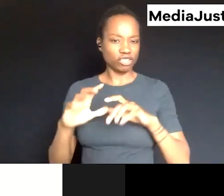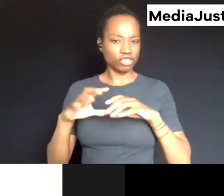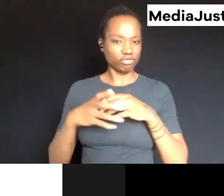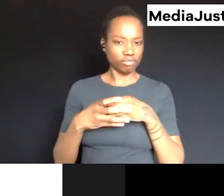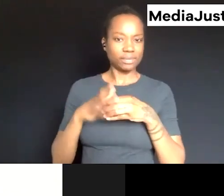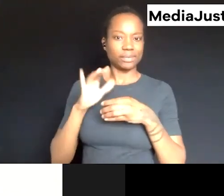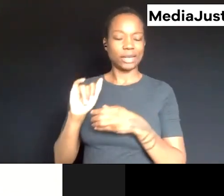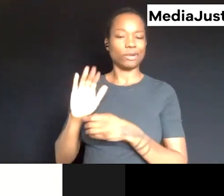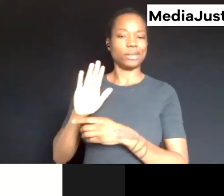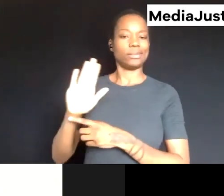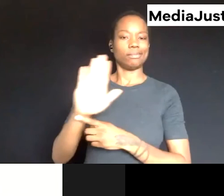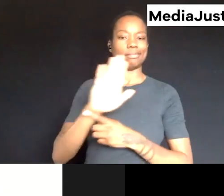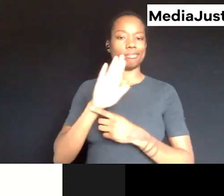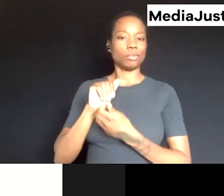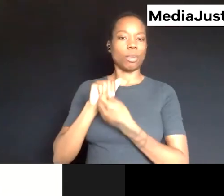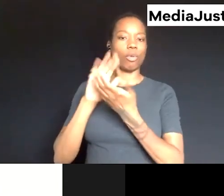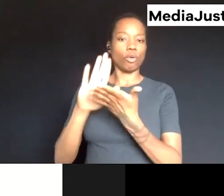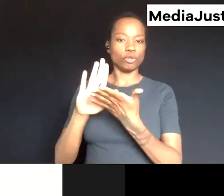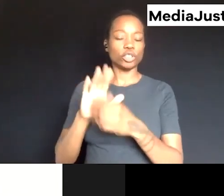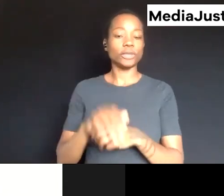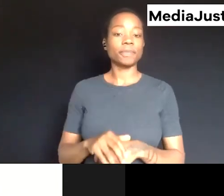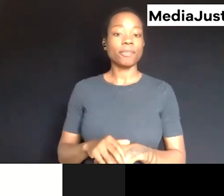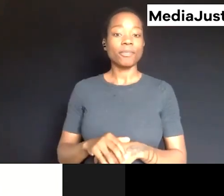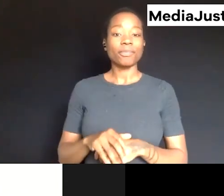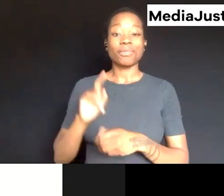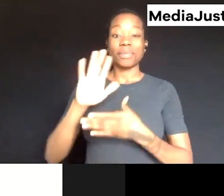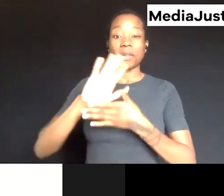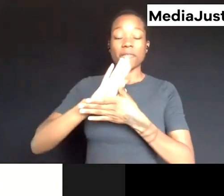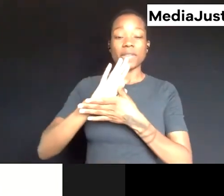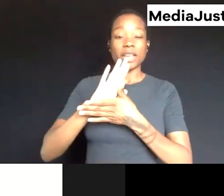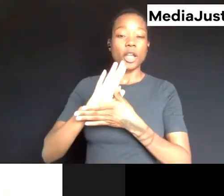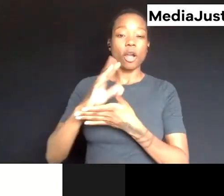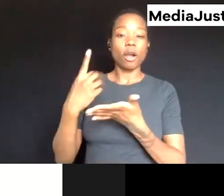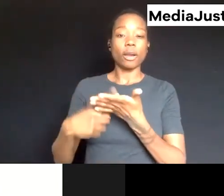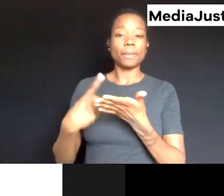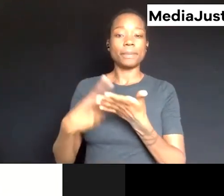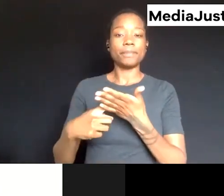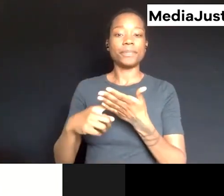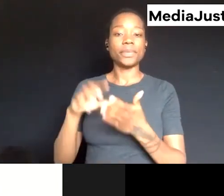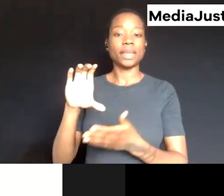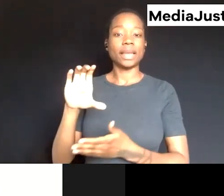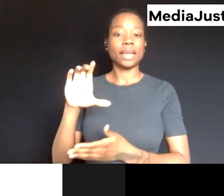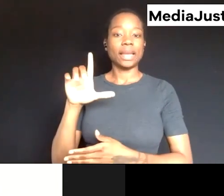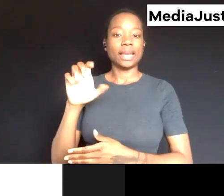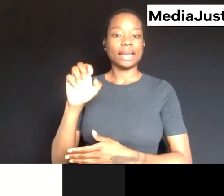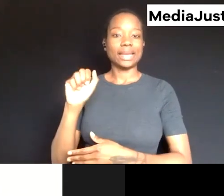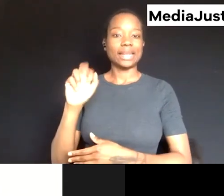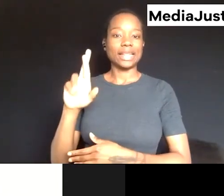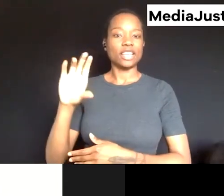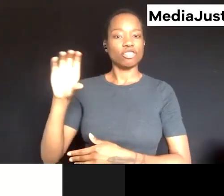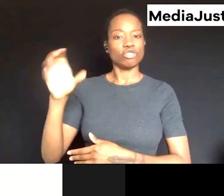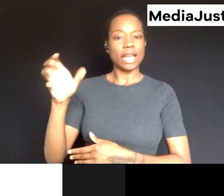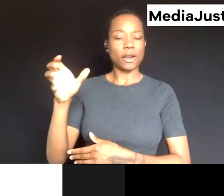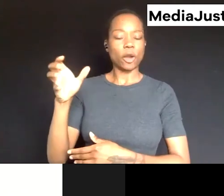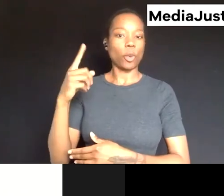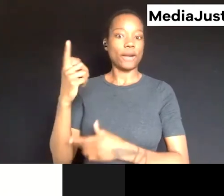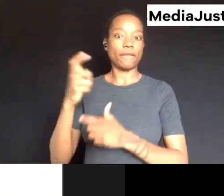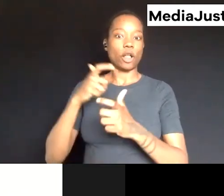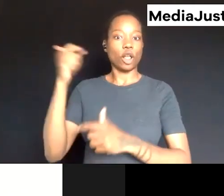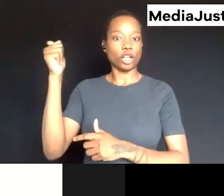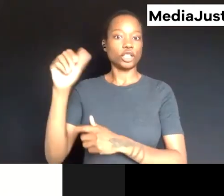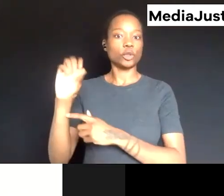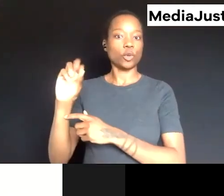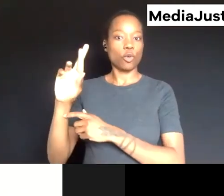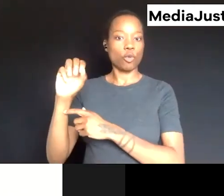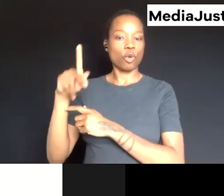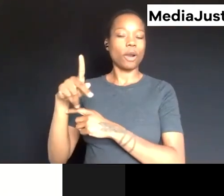Joe mentioned Clear Channel in the video. You know, a company like Clear Channel, which is one of the largest corporations that owned the vast majority of